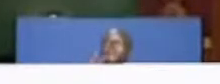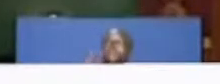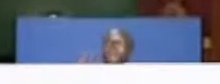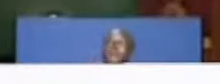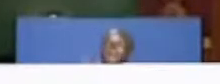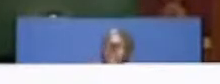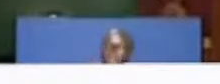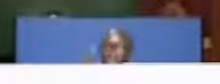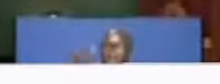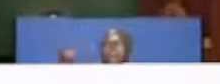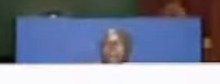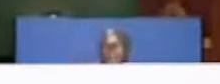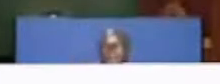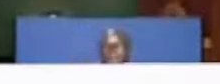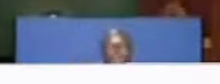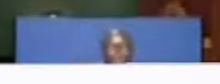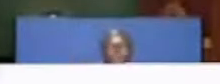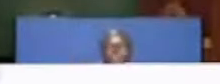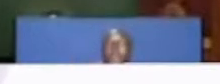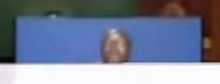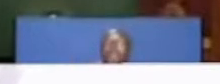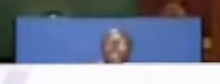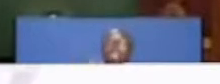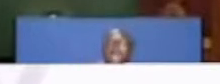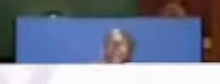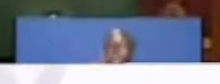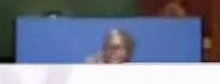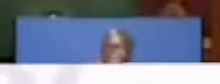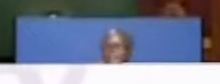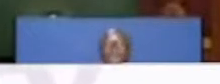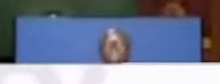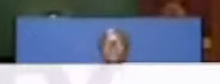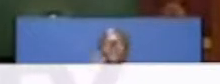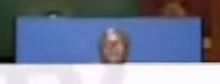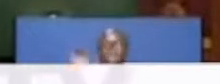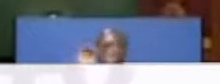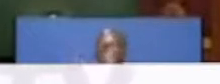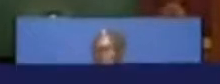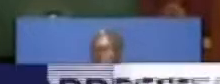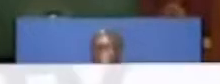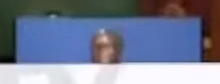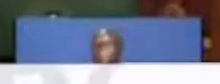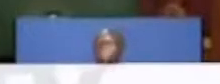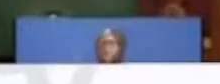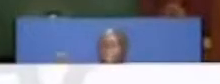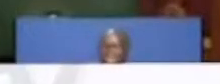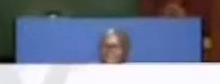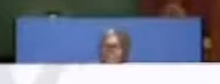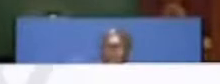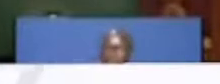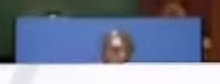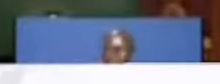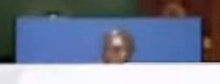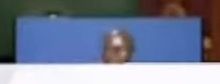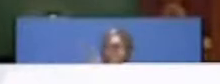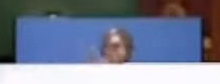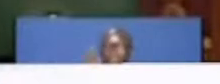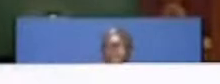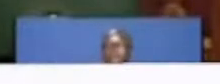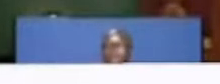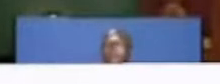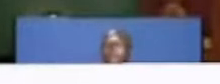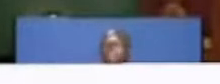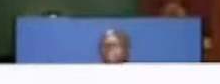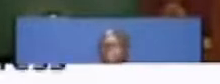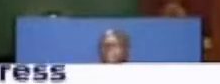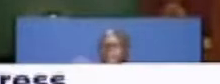month buying water alone. This is 20% of the income of an average family in most of our informal settlements. And